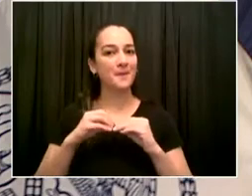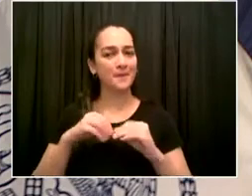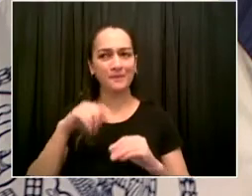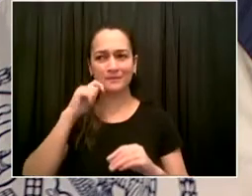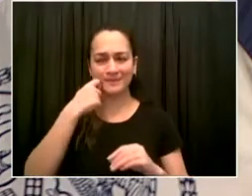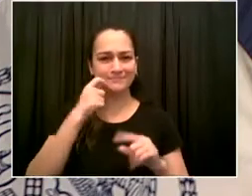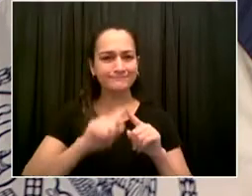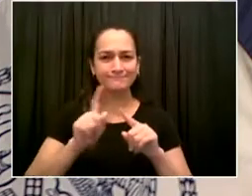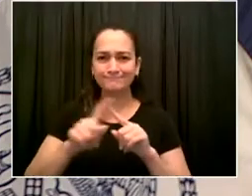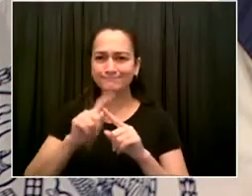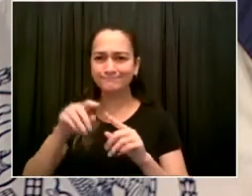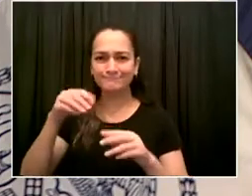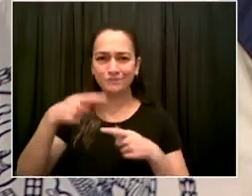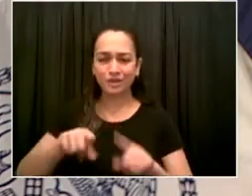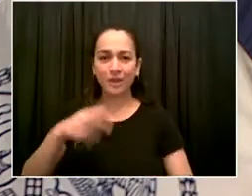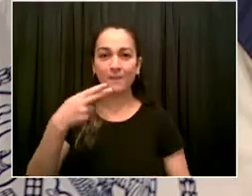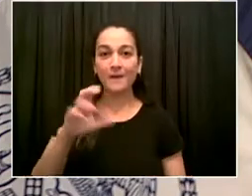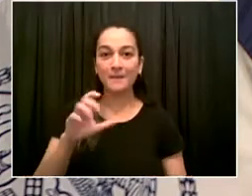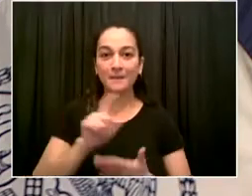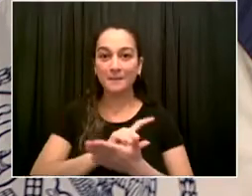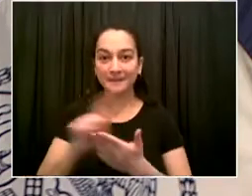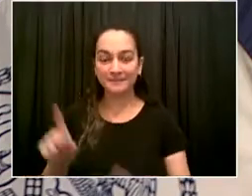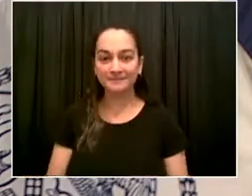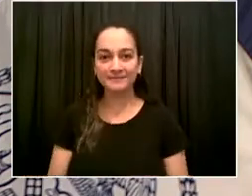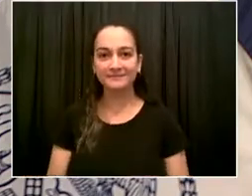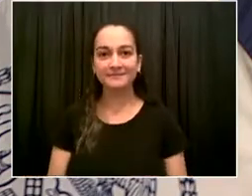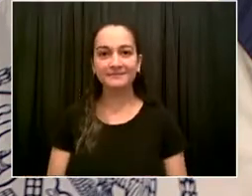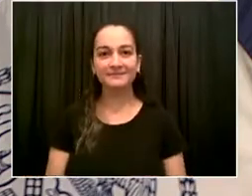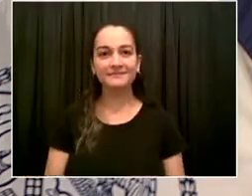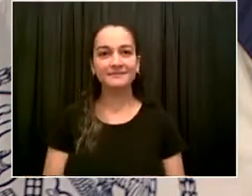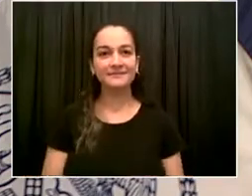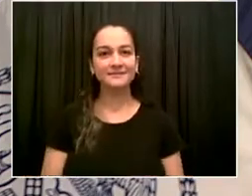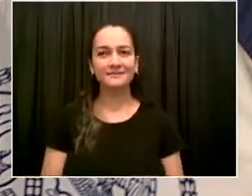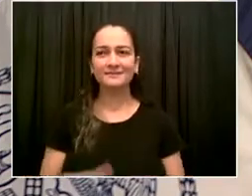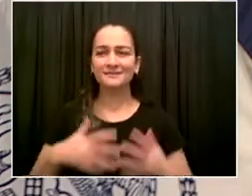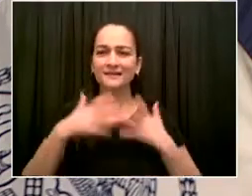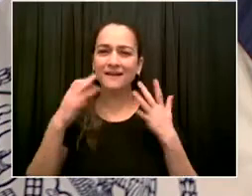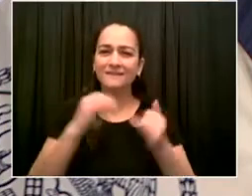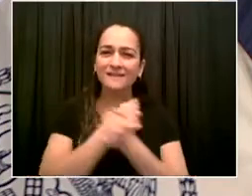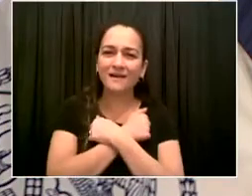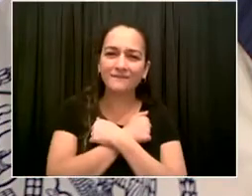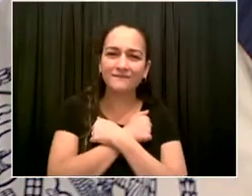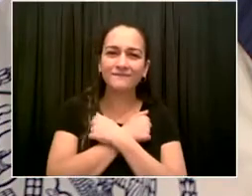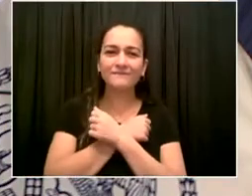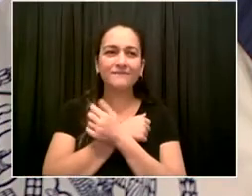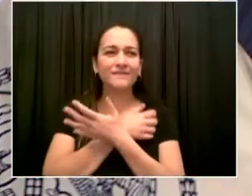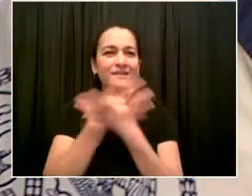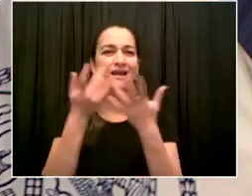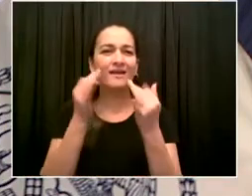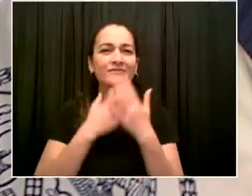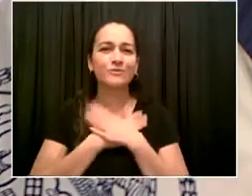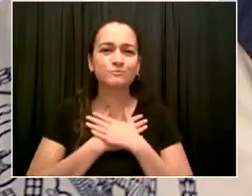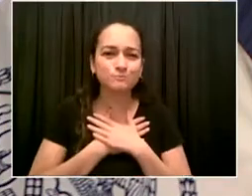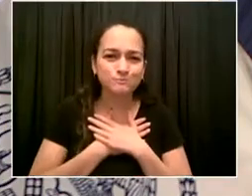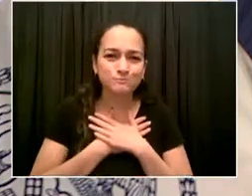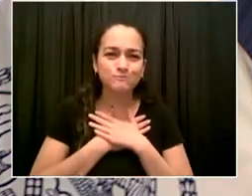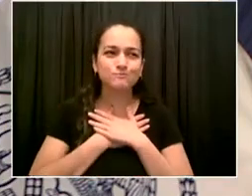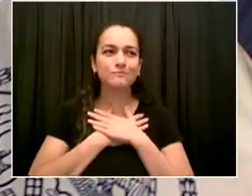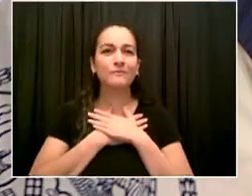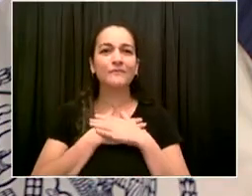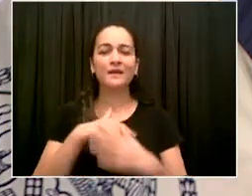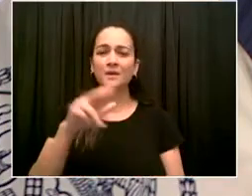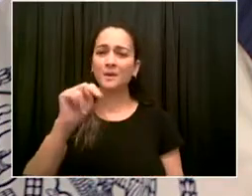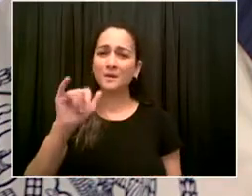passion that's being put into bringing this city back. But I wanna talk about another topic now, and it's a tough